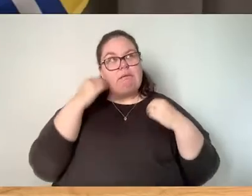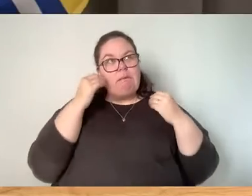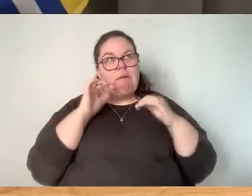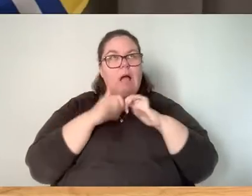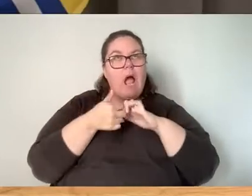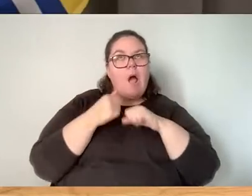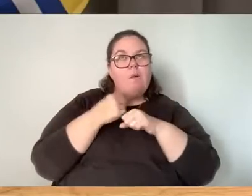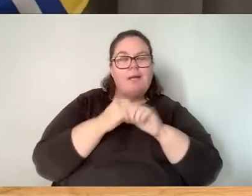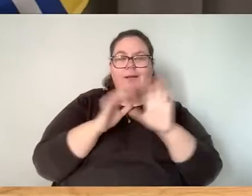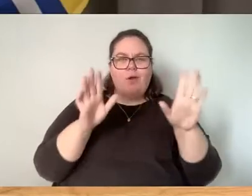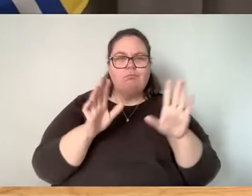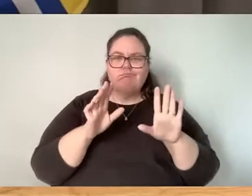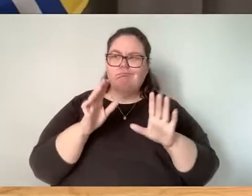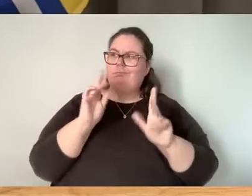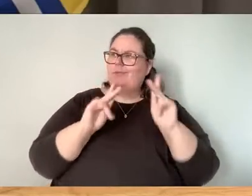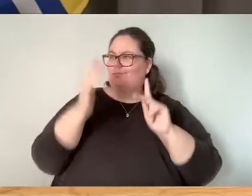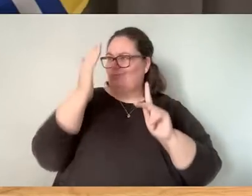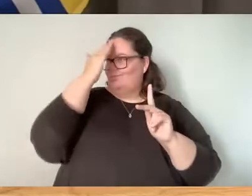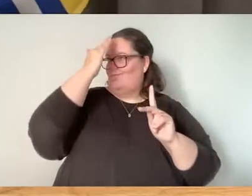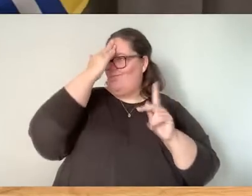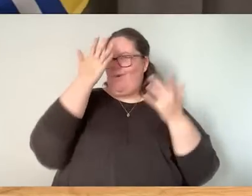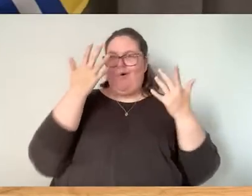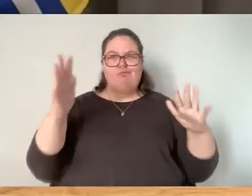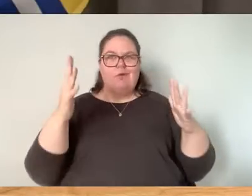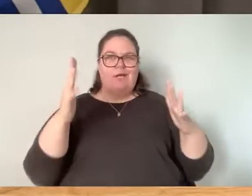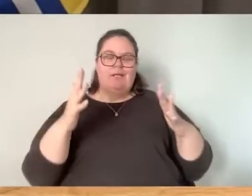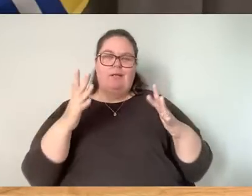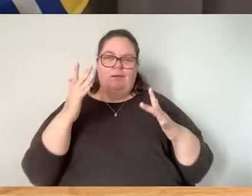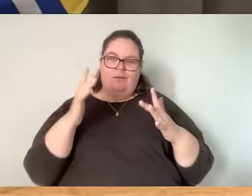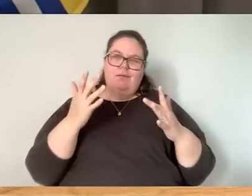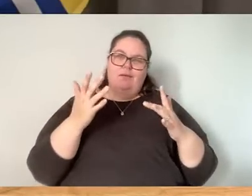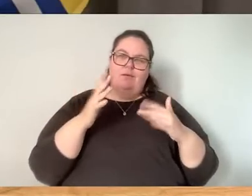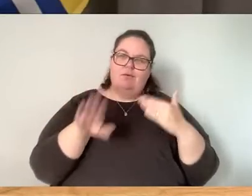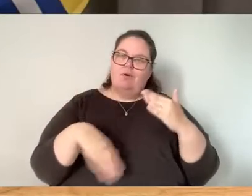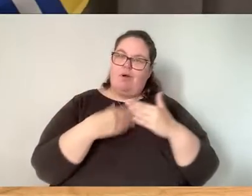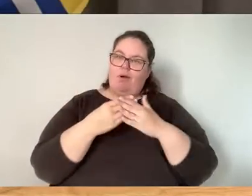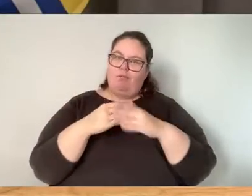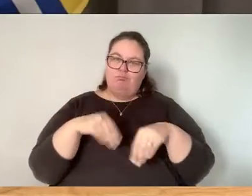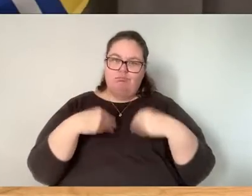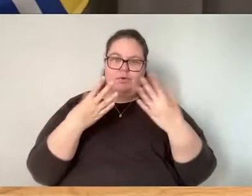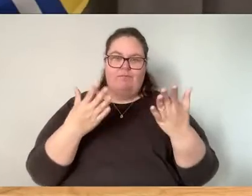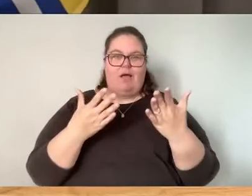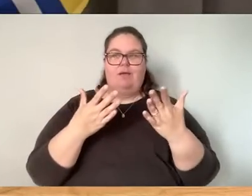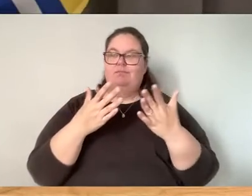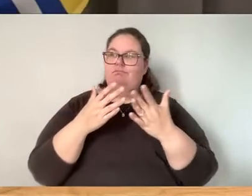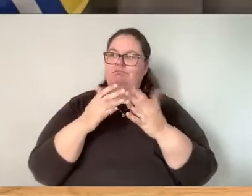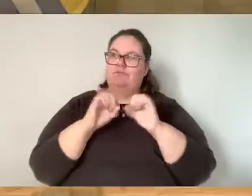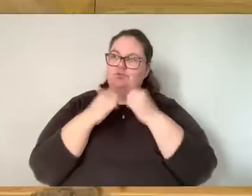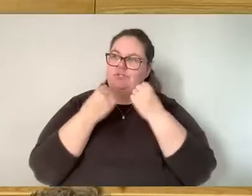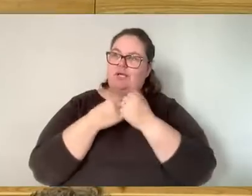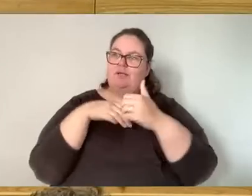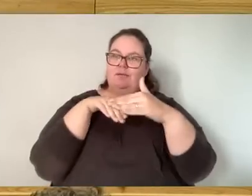of everyone, and making sure that each and everyone will be able to contribute more to our society.